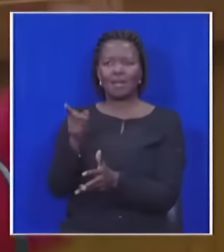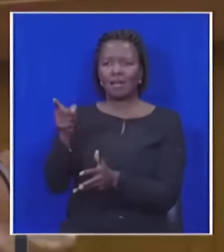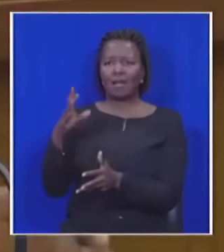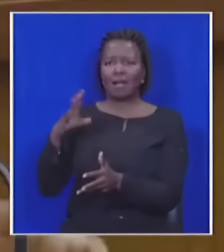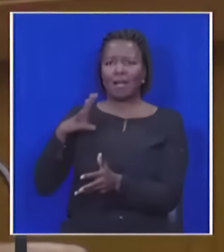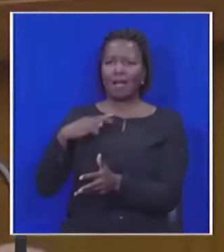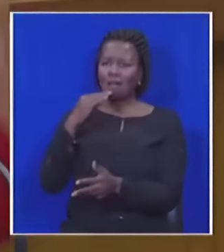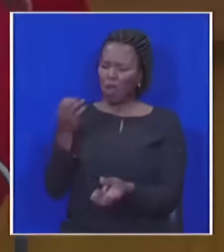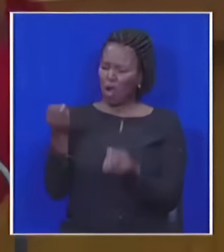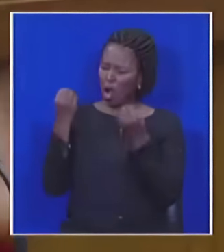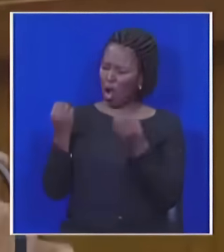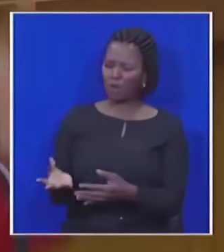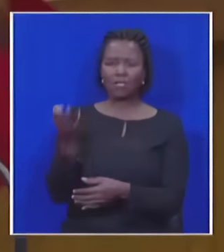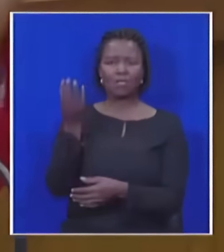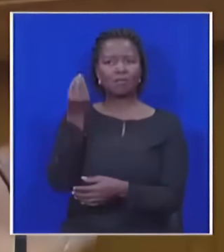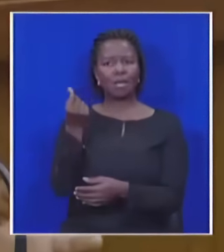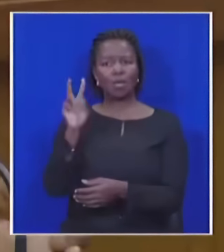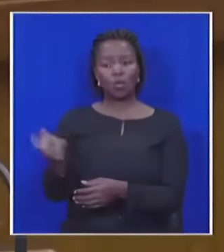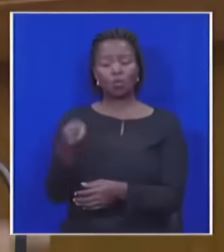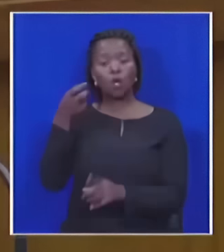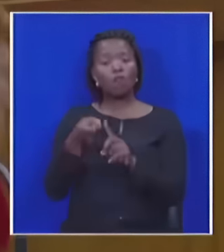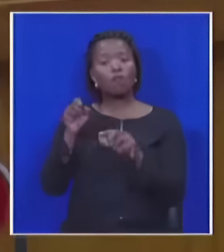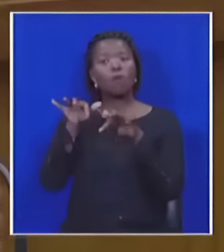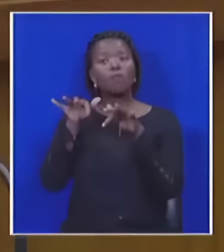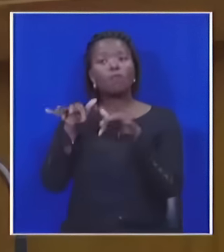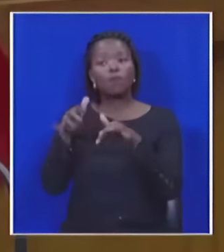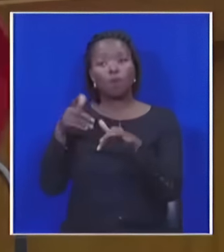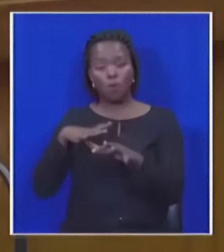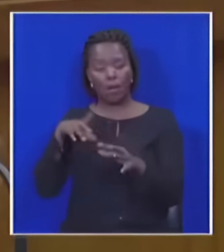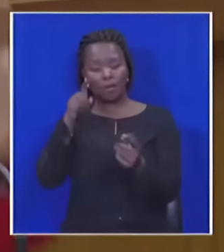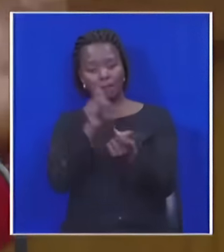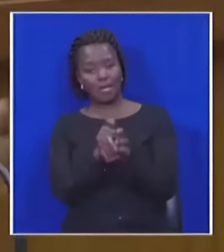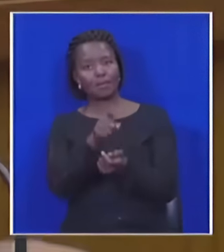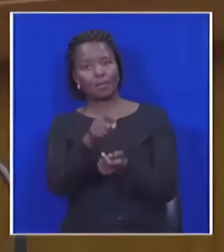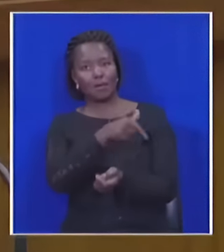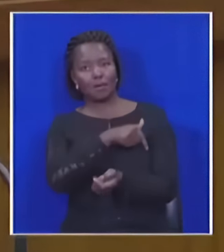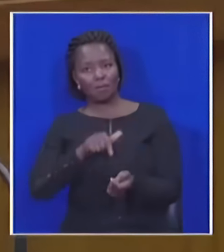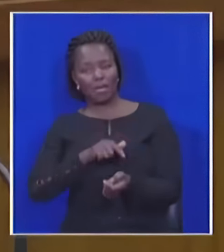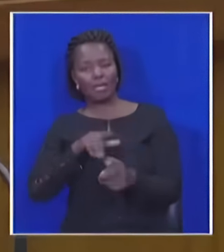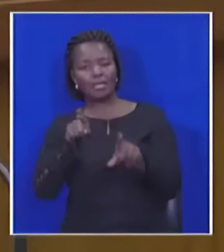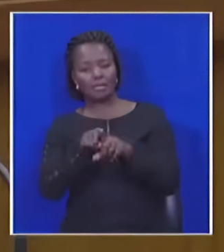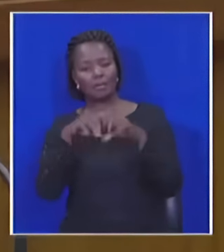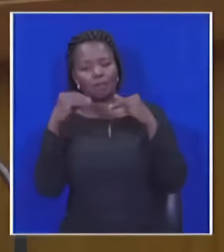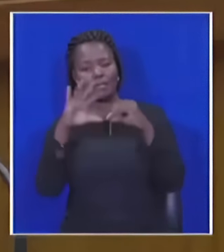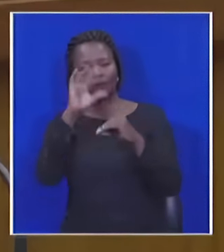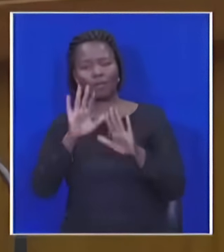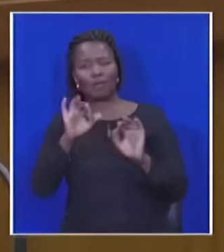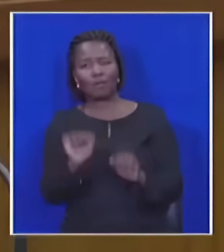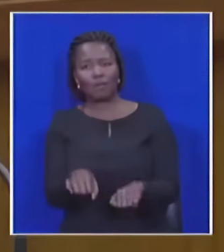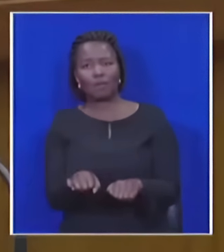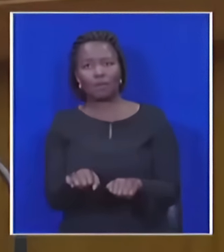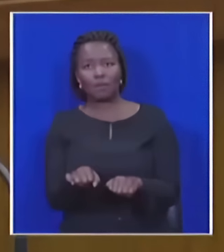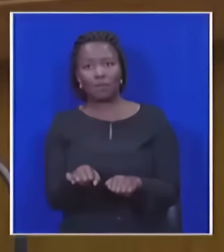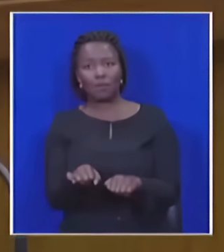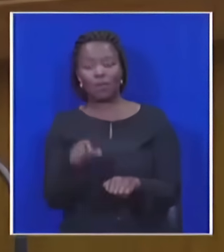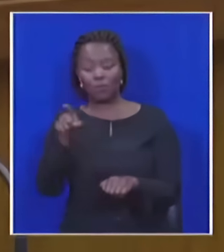of money stolen from people who want to do genuine business with South Africa. You must